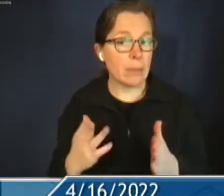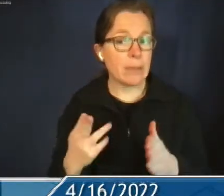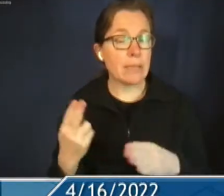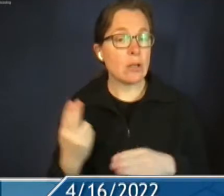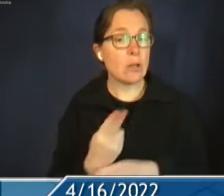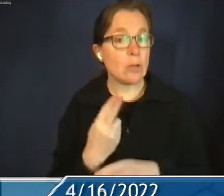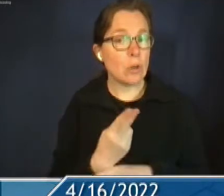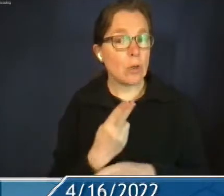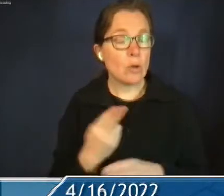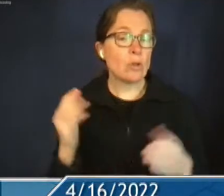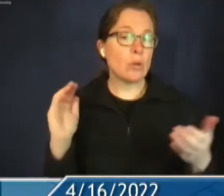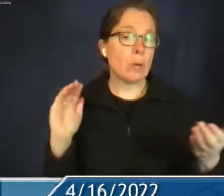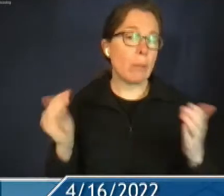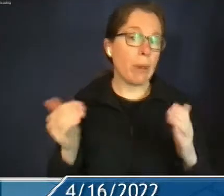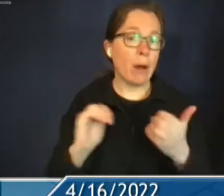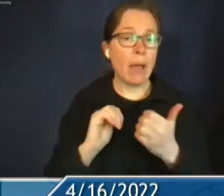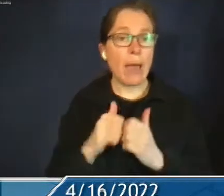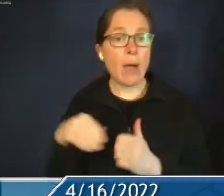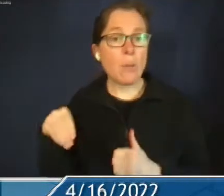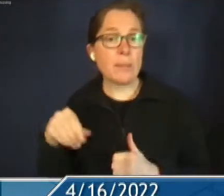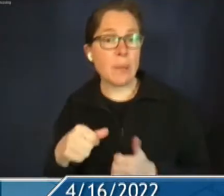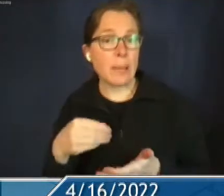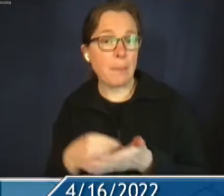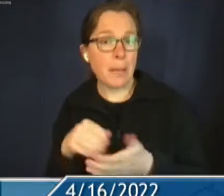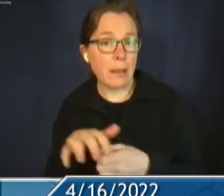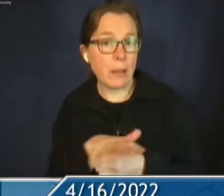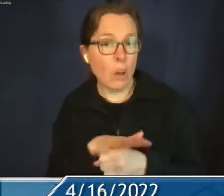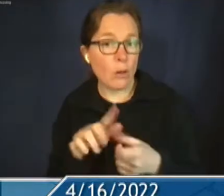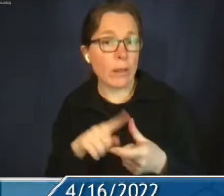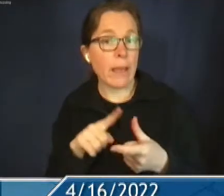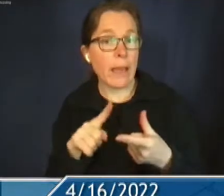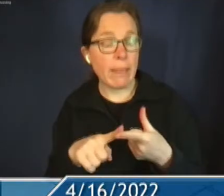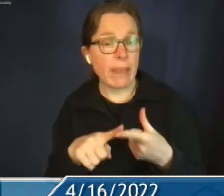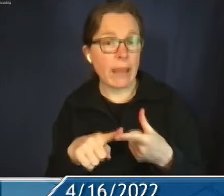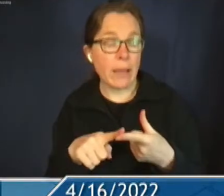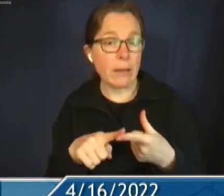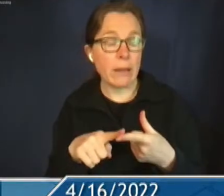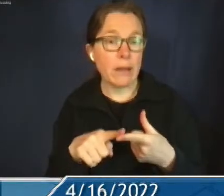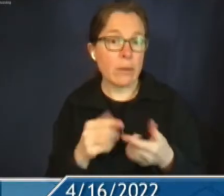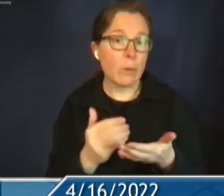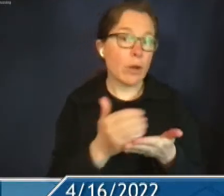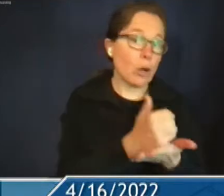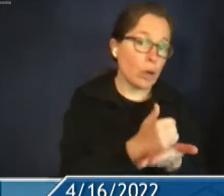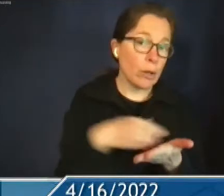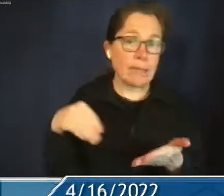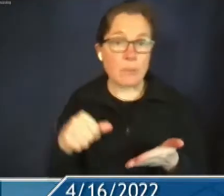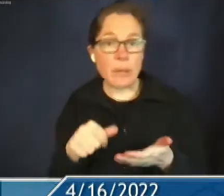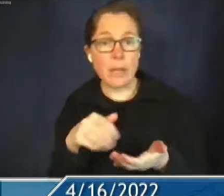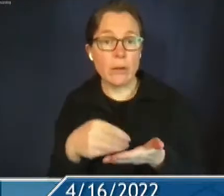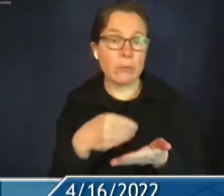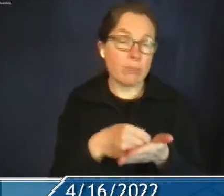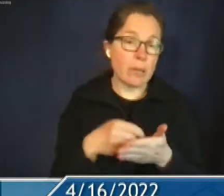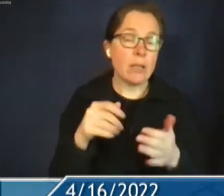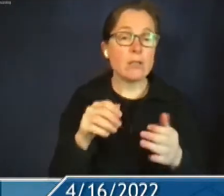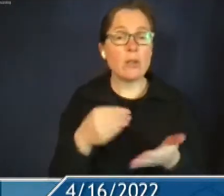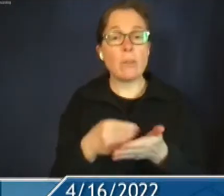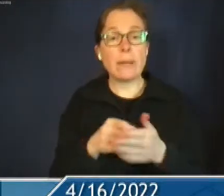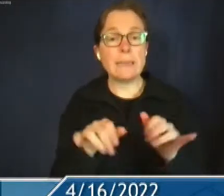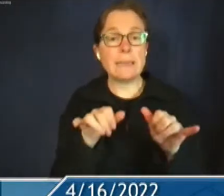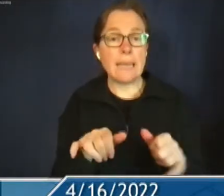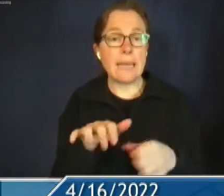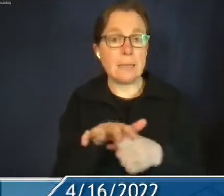and recirculating versus not spending locally. The City of Portland's investment in our organizations is much the same, in that the true impact goes far beyond